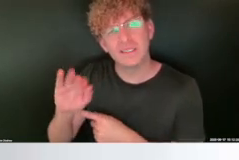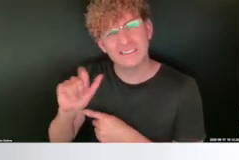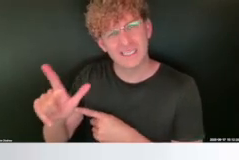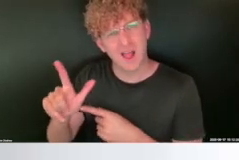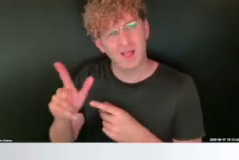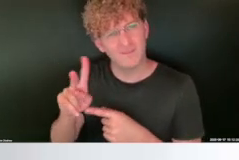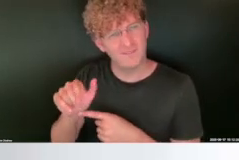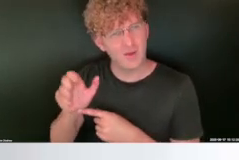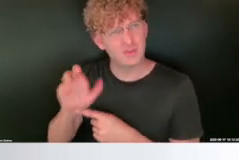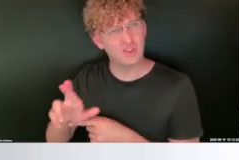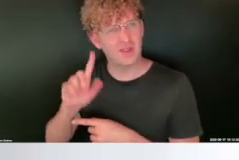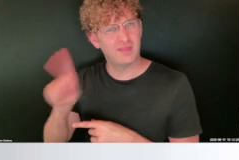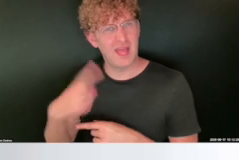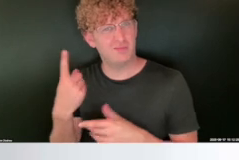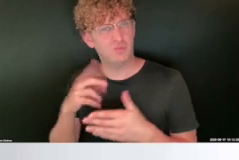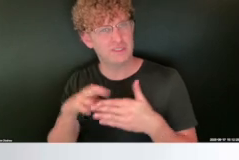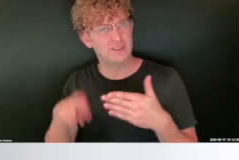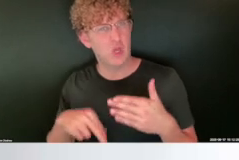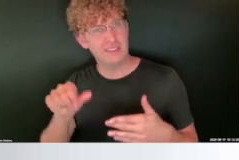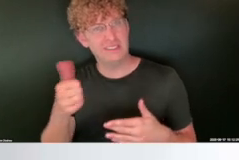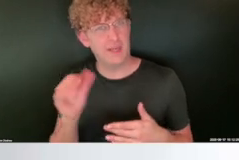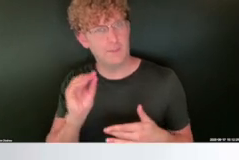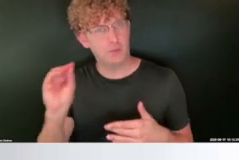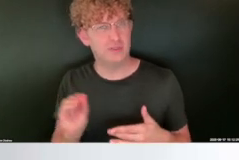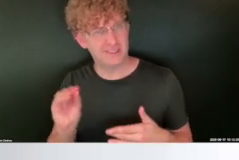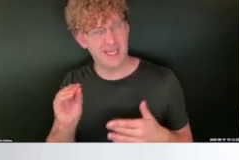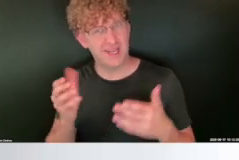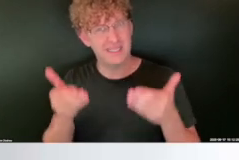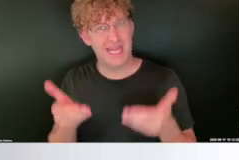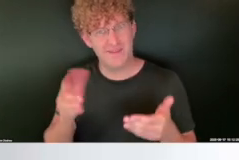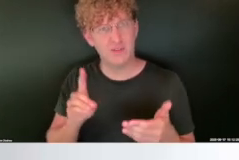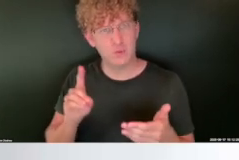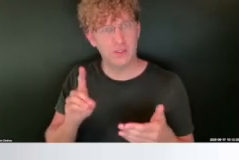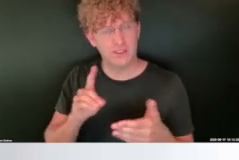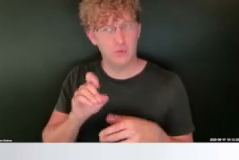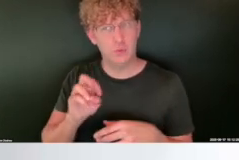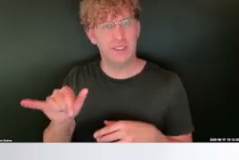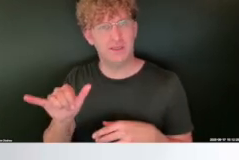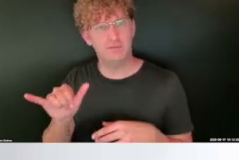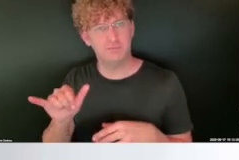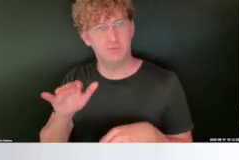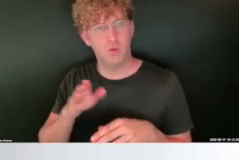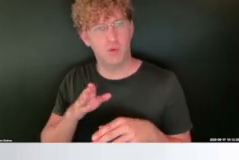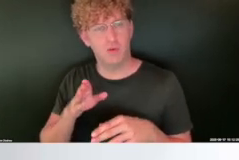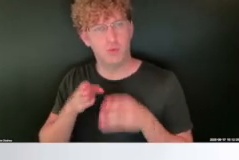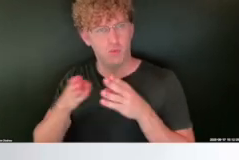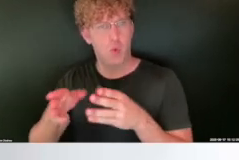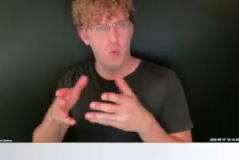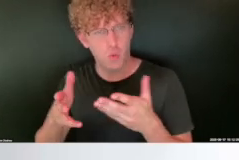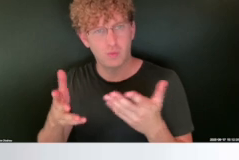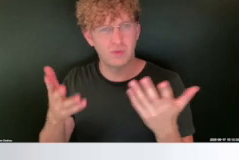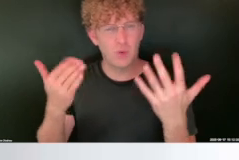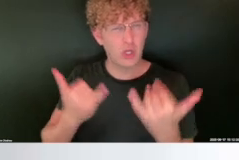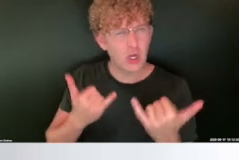ZEV medium heavy duty over the road vouchers from the HFIP program to date. However, currently the fuel cell